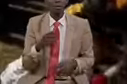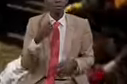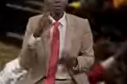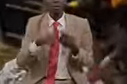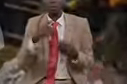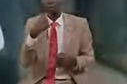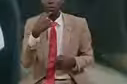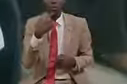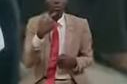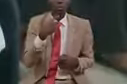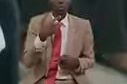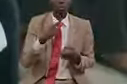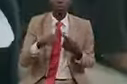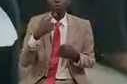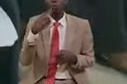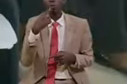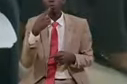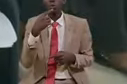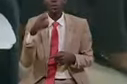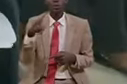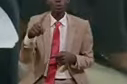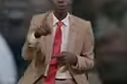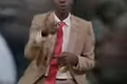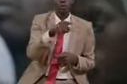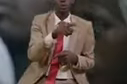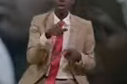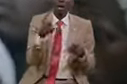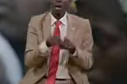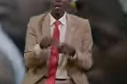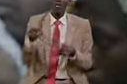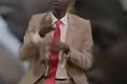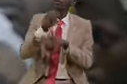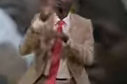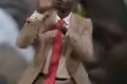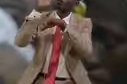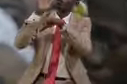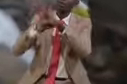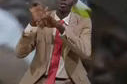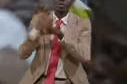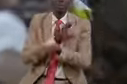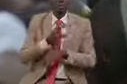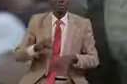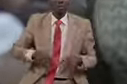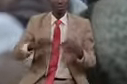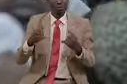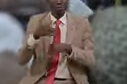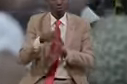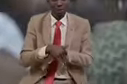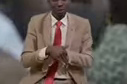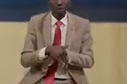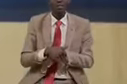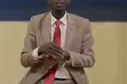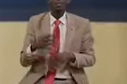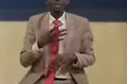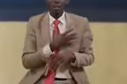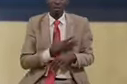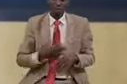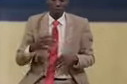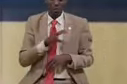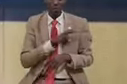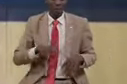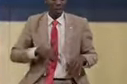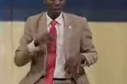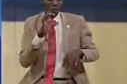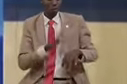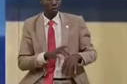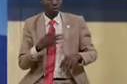Where are you there? As you touch Christ tonight, he touches the hand of man. And